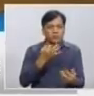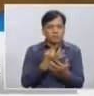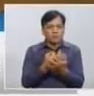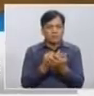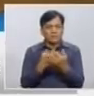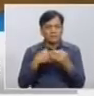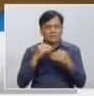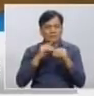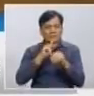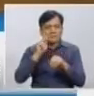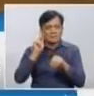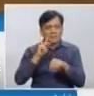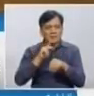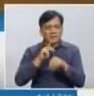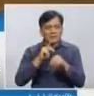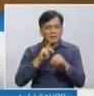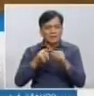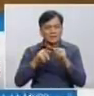projects. It saps